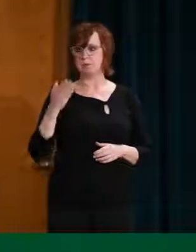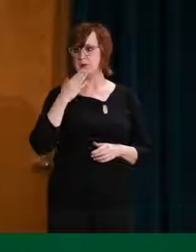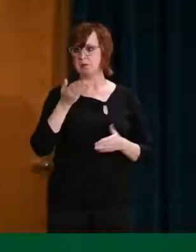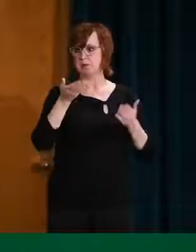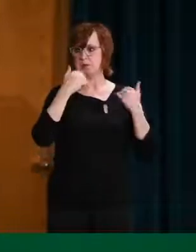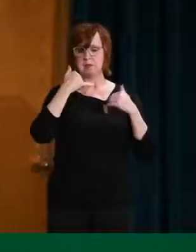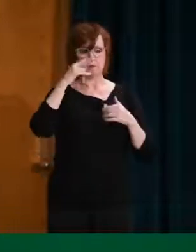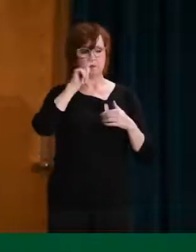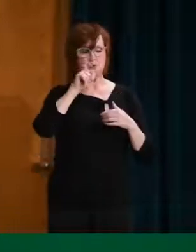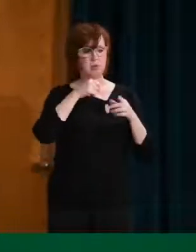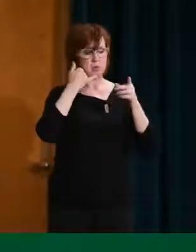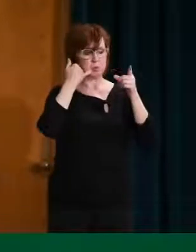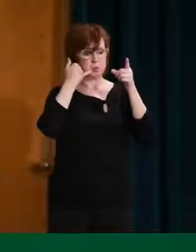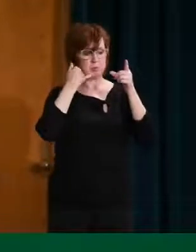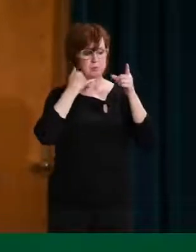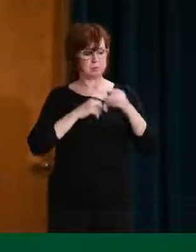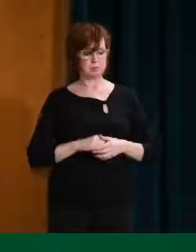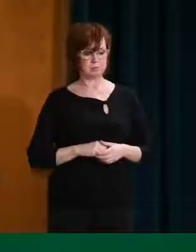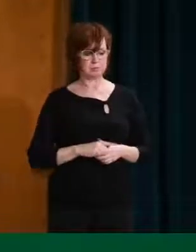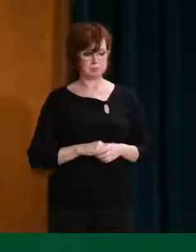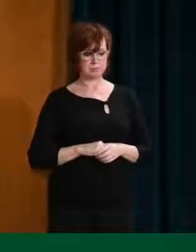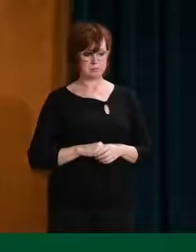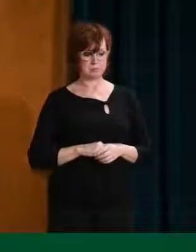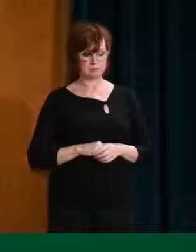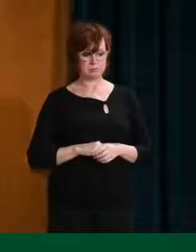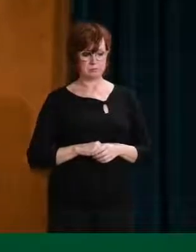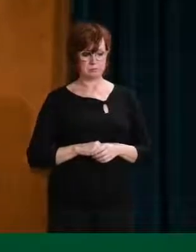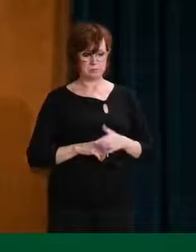go to our next question on the line.